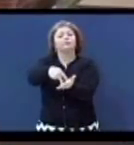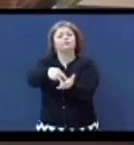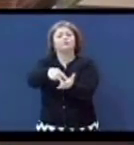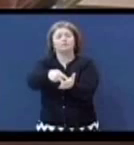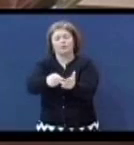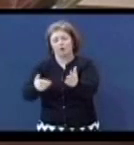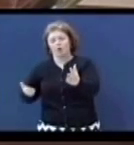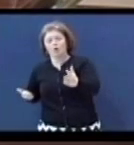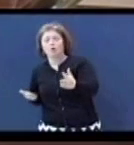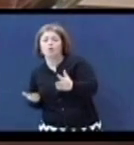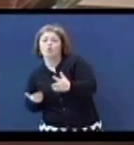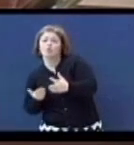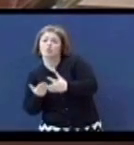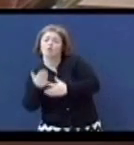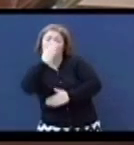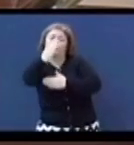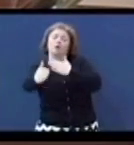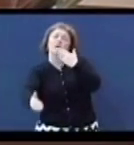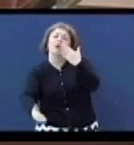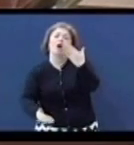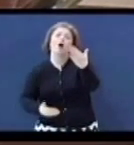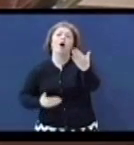stood. Through it